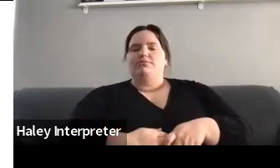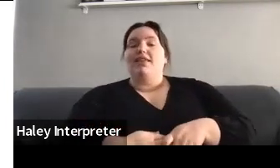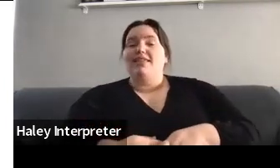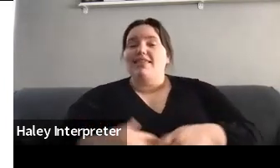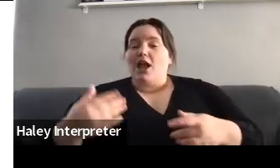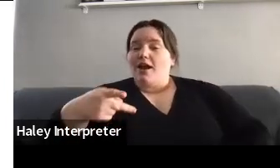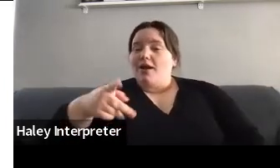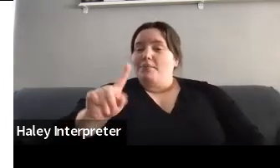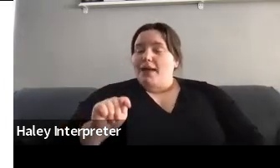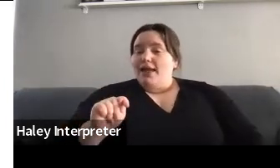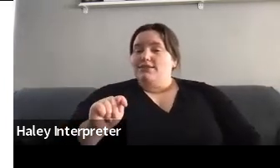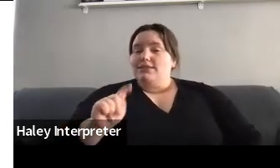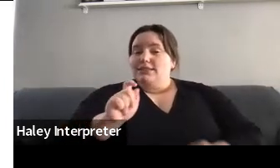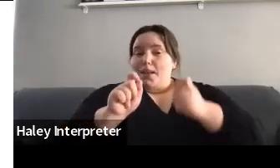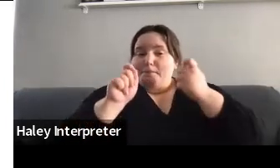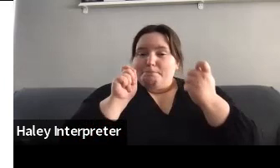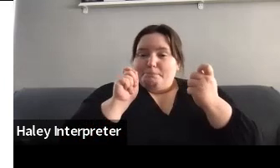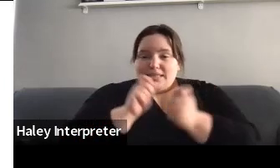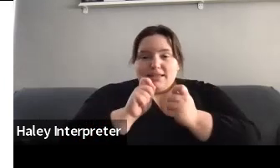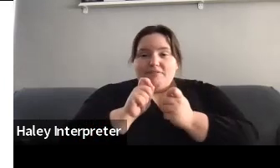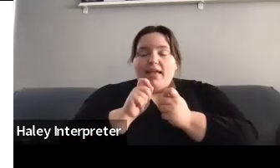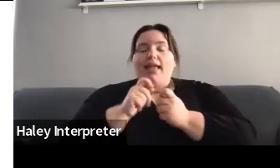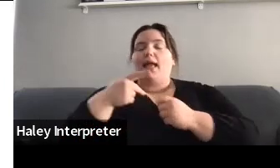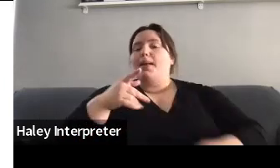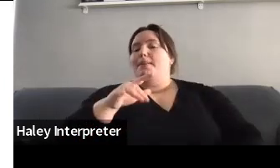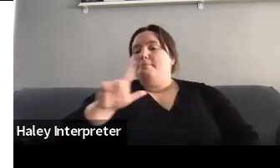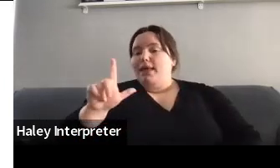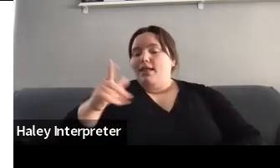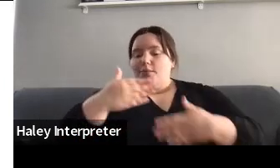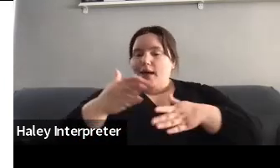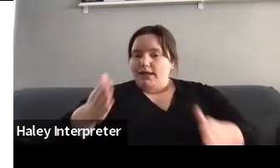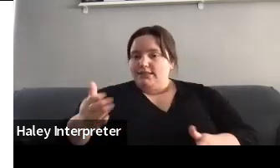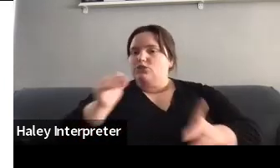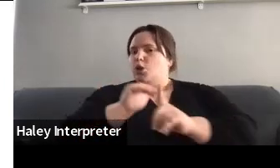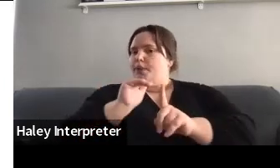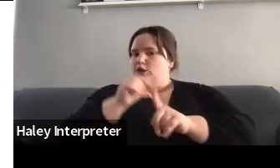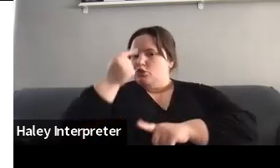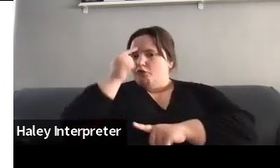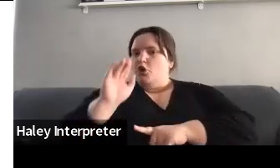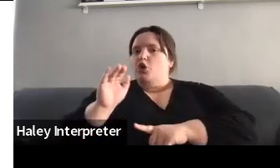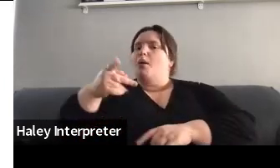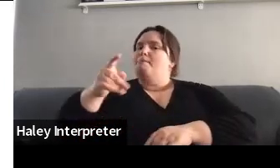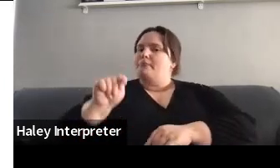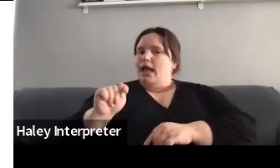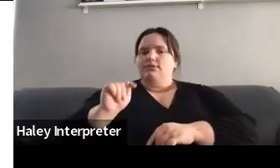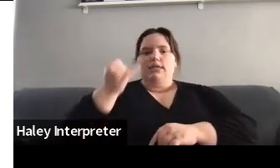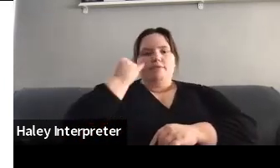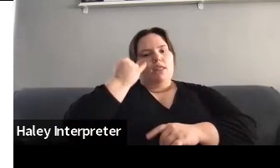specific pill boxes that can remind you whether or not your pet has taken their pill or